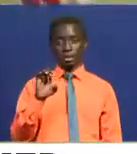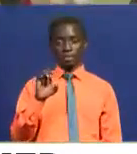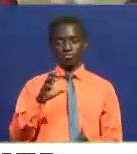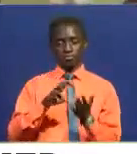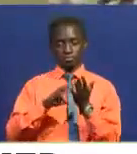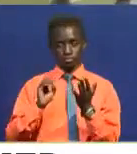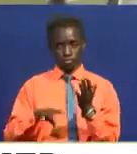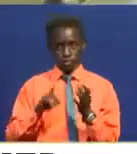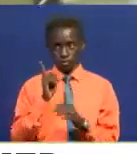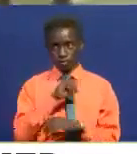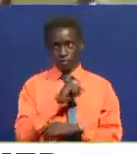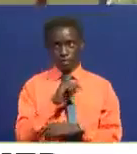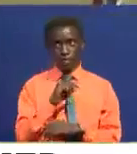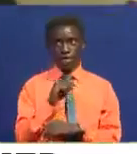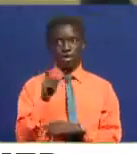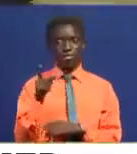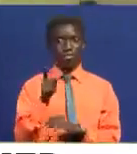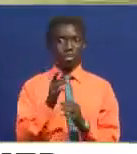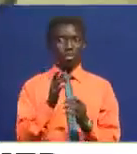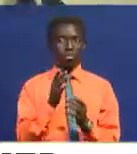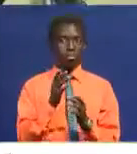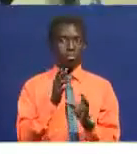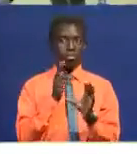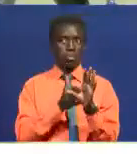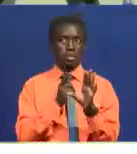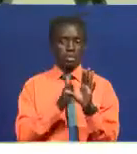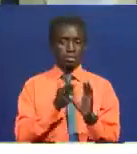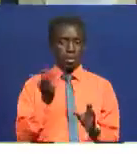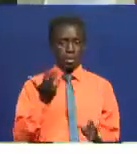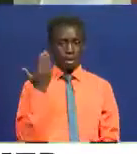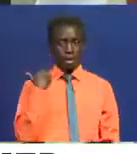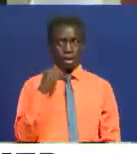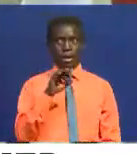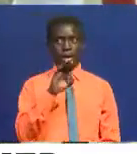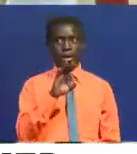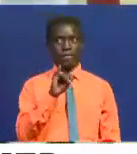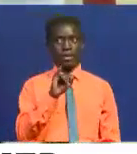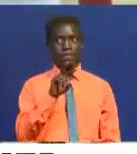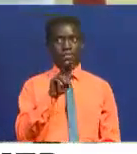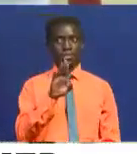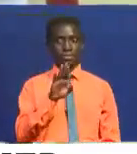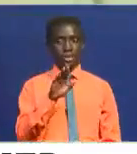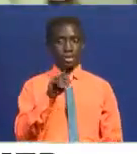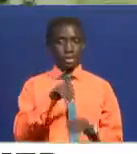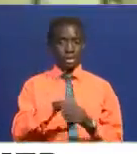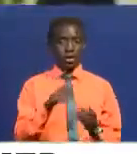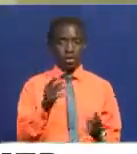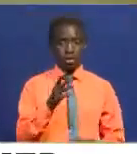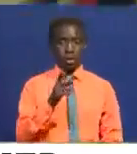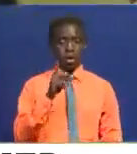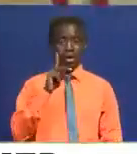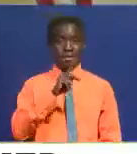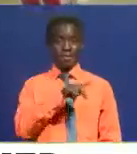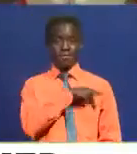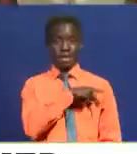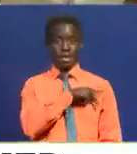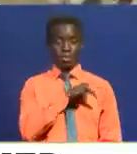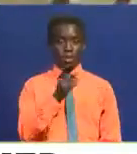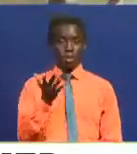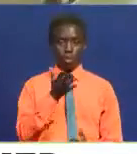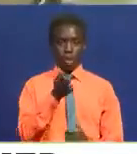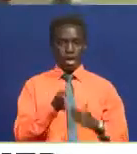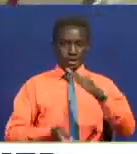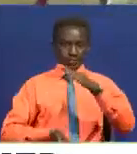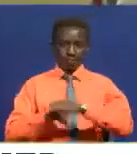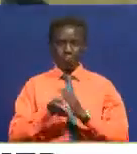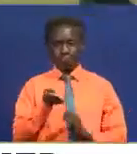the Olympic Games by participating in the FIVB Challenger Cup in Manila, Philippines, where they were knocked out